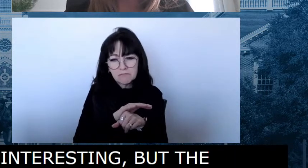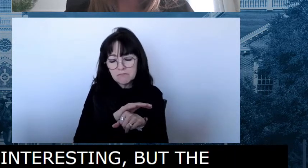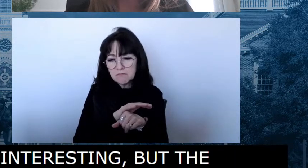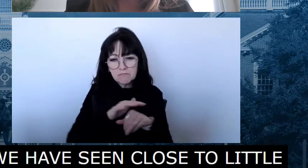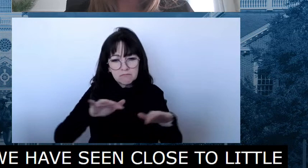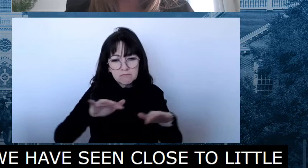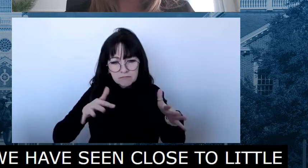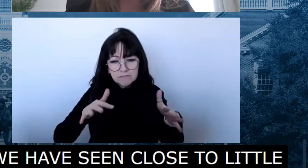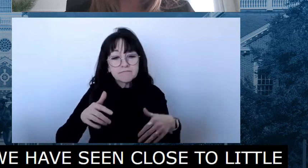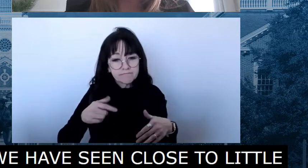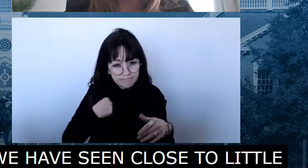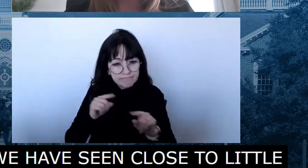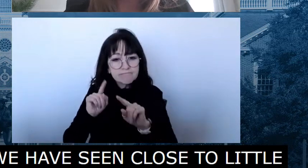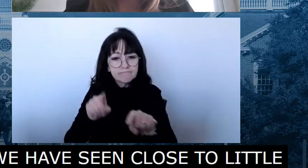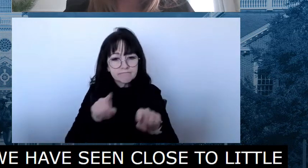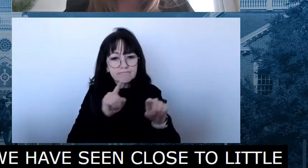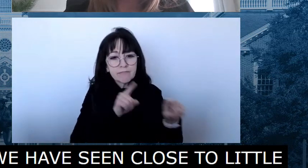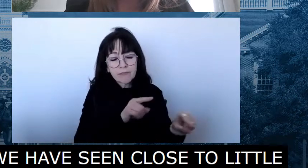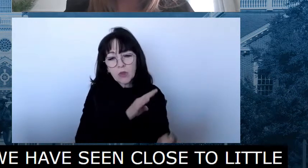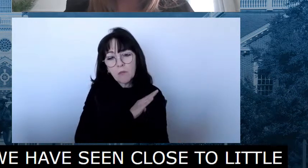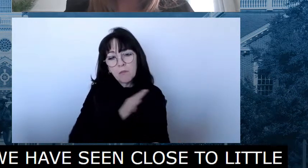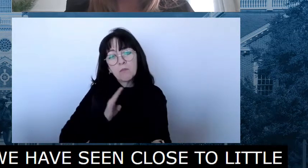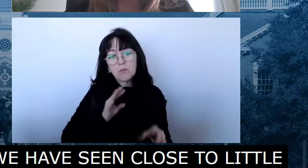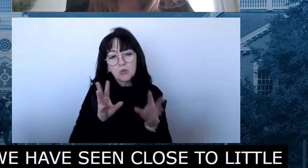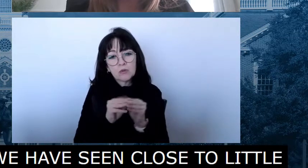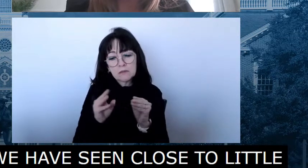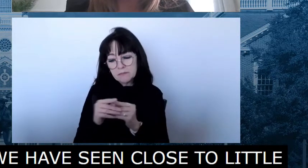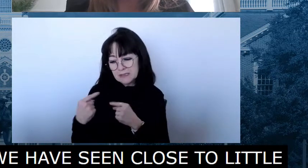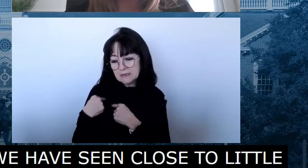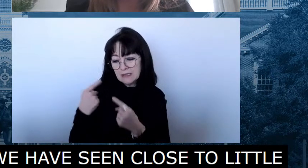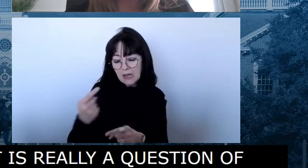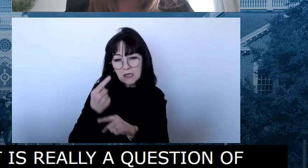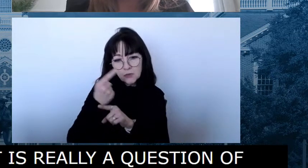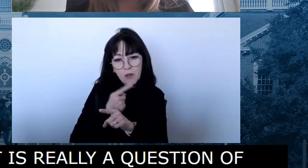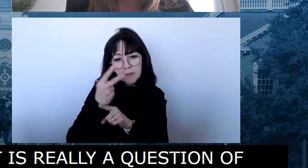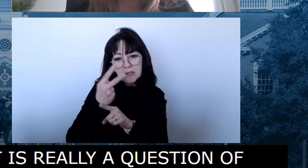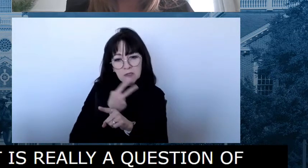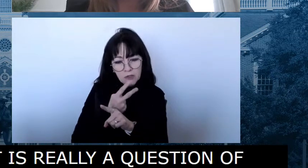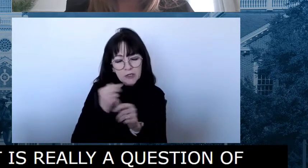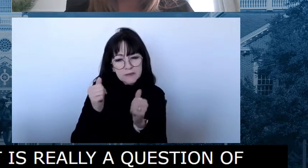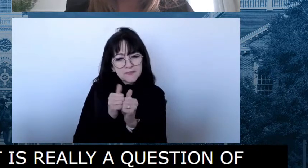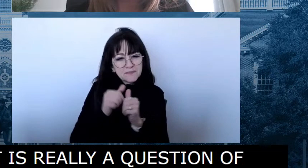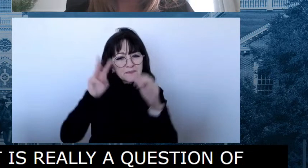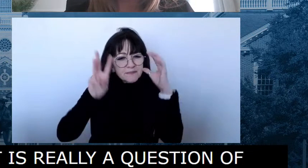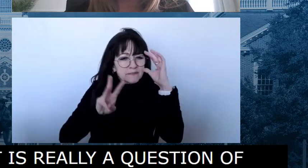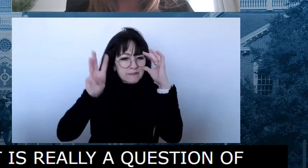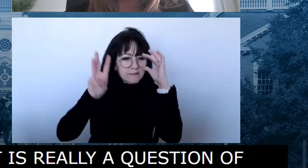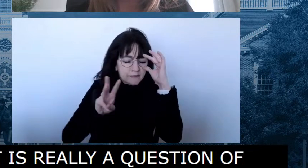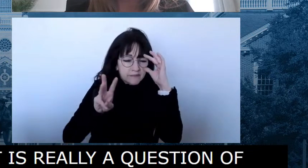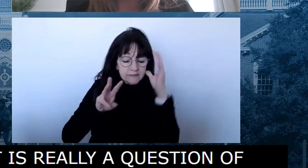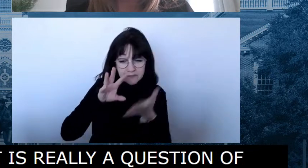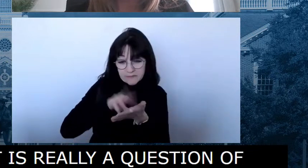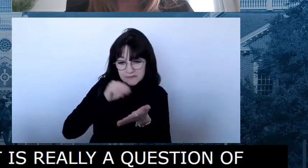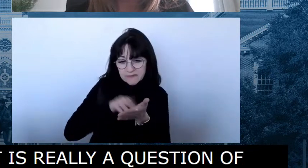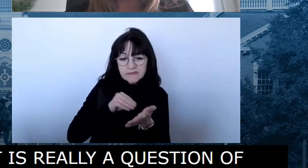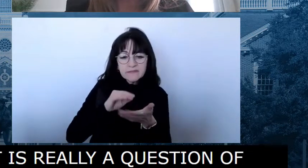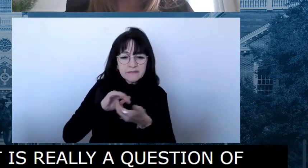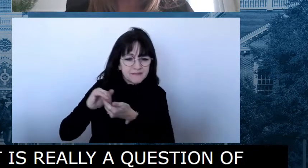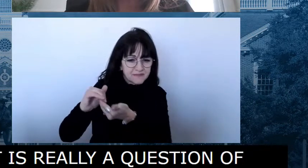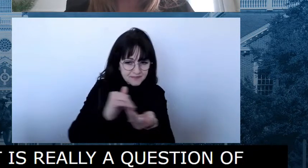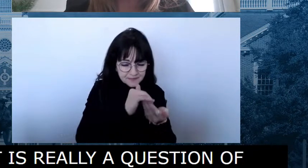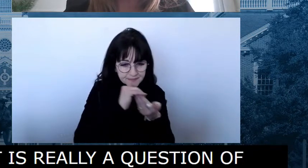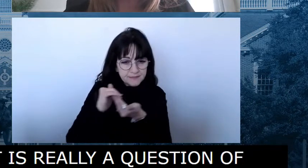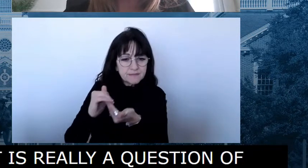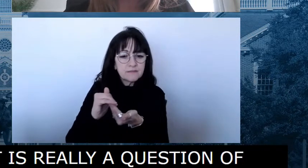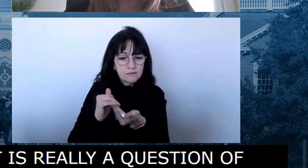attending board meetings over the last 2 months with our Wilmington Learning Collaborative, and there are